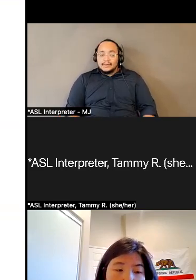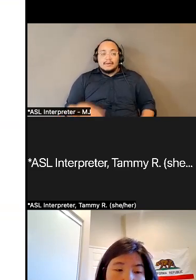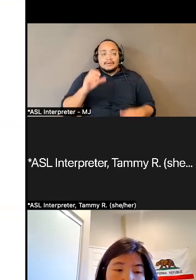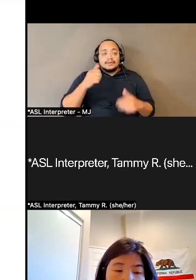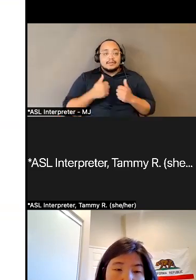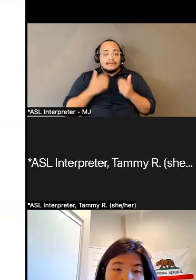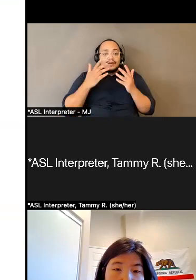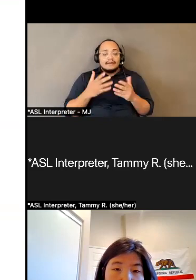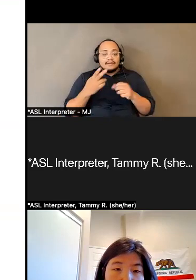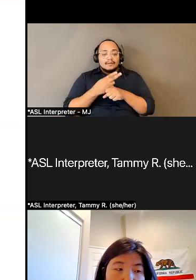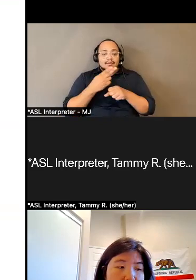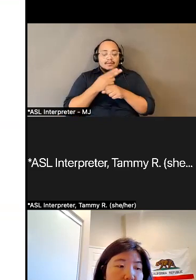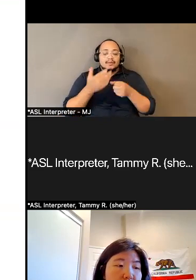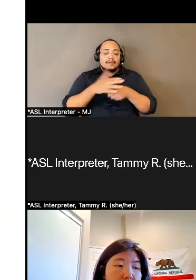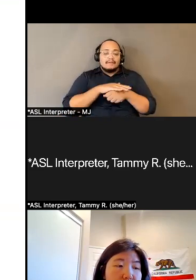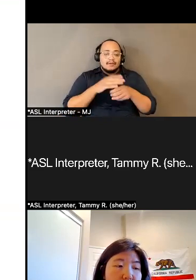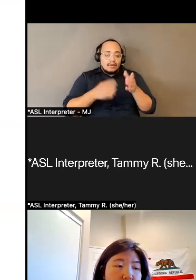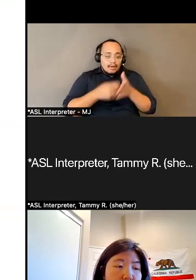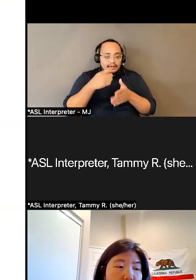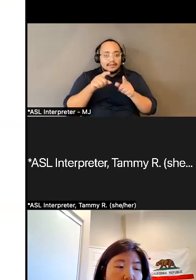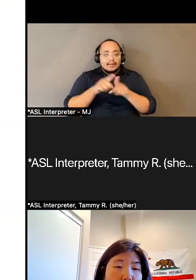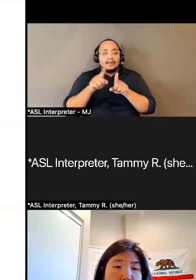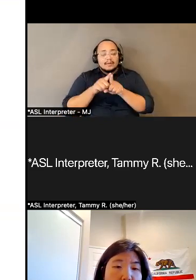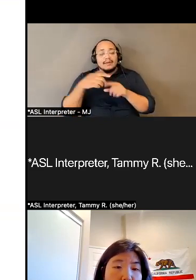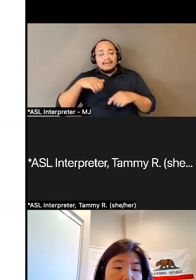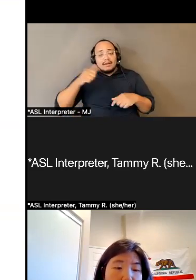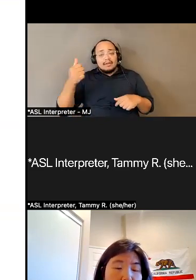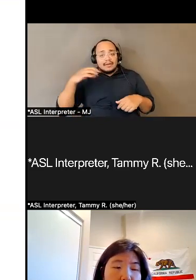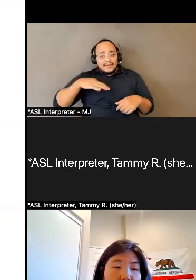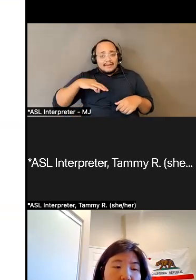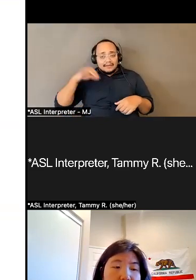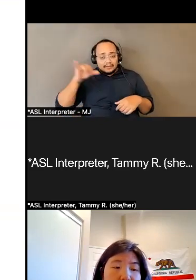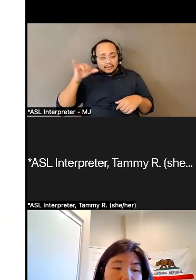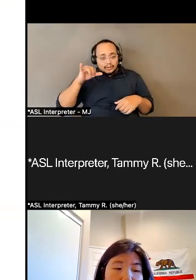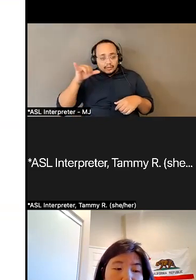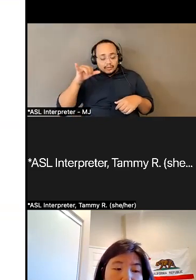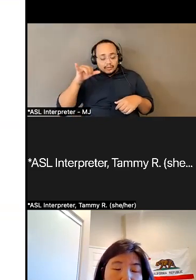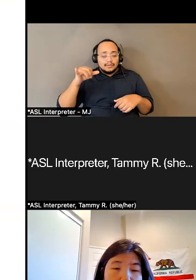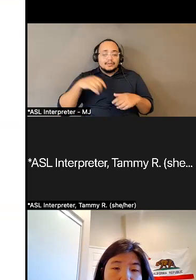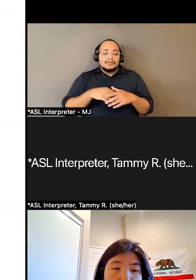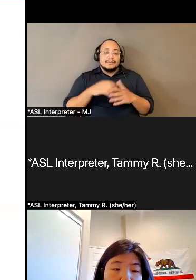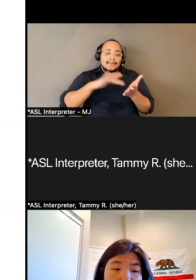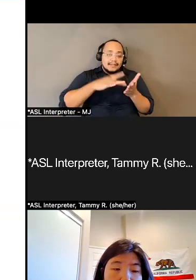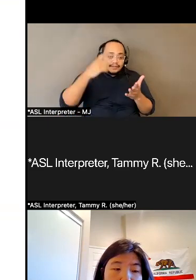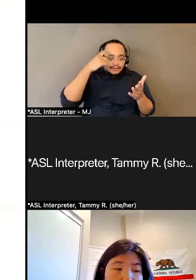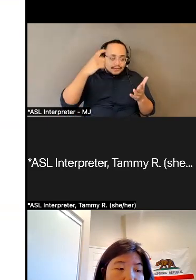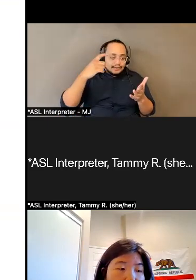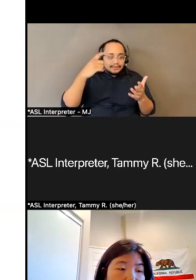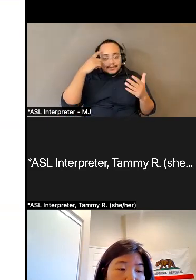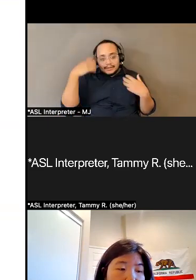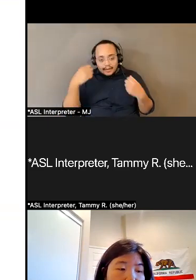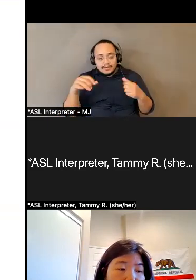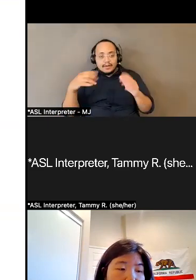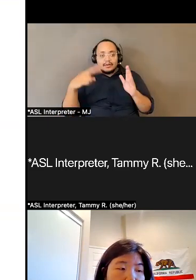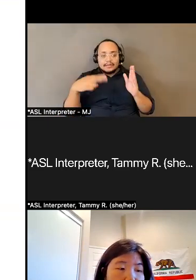these other sort of benefits that really get at survivors' safety and supporting things like their mental health. So I'll read